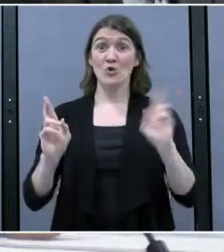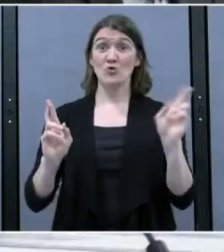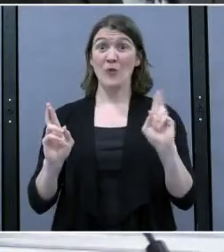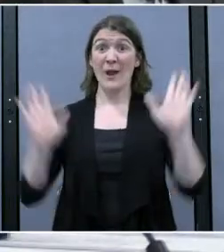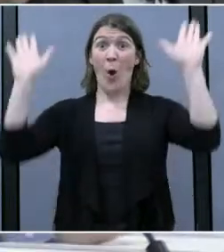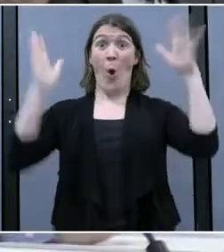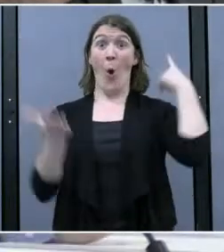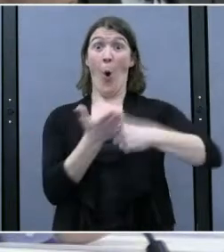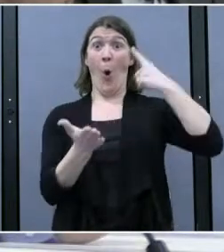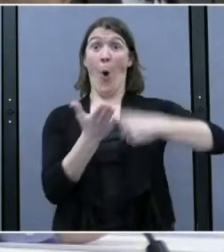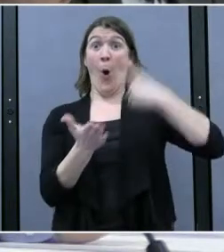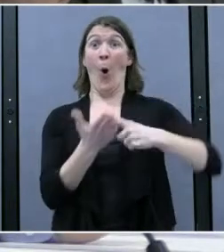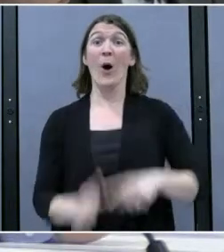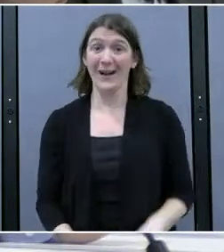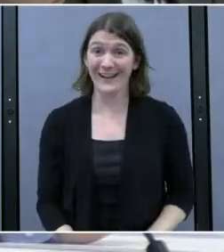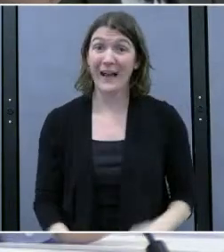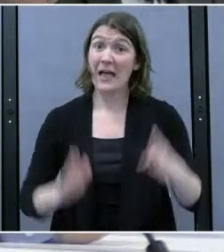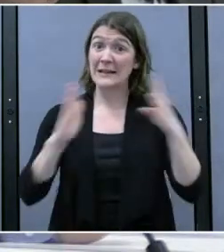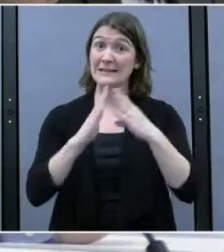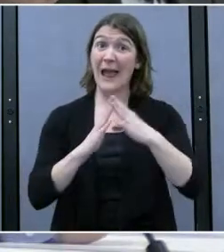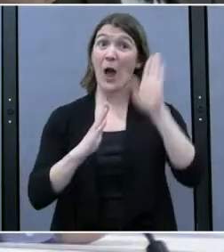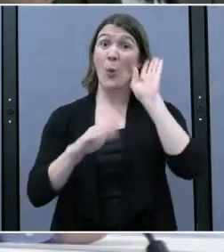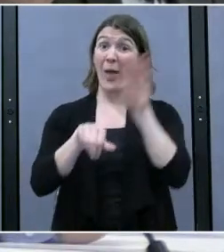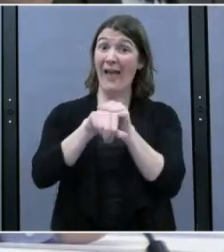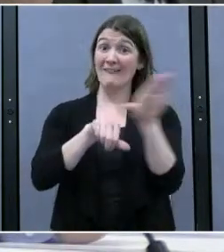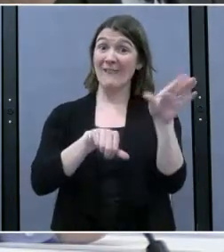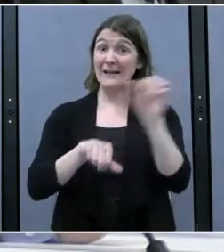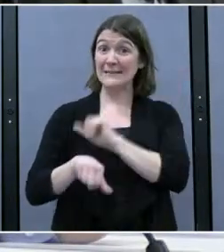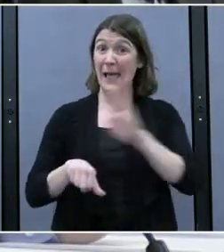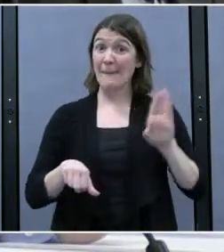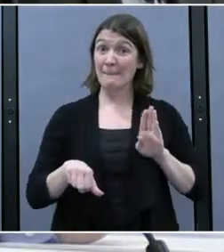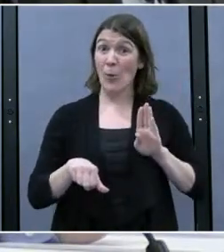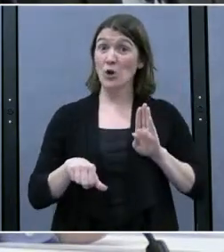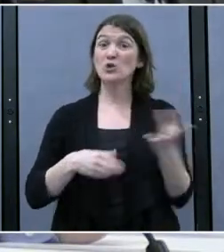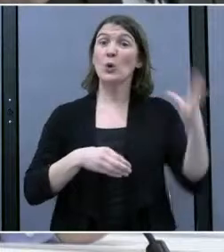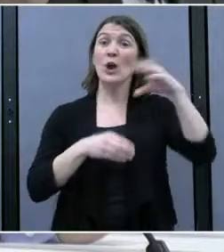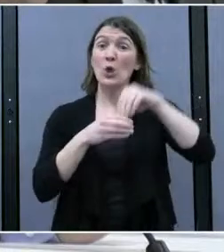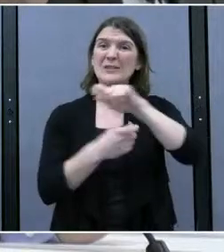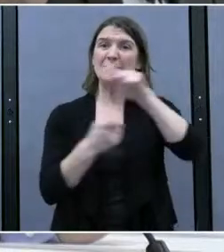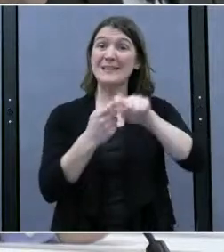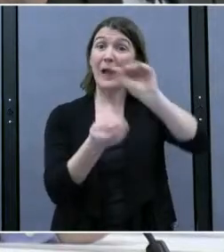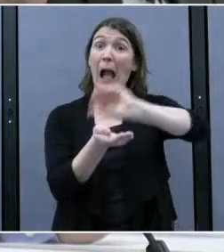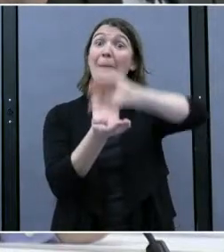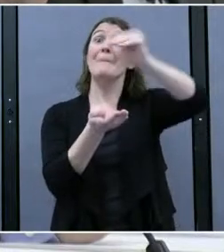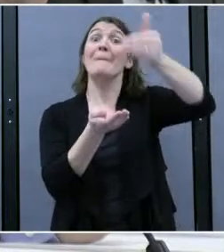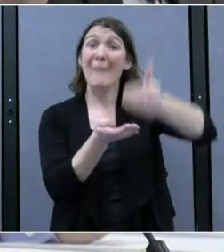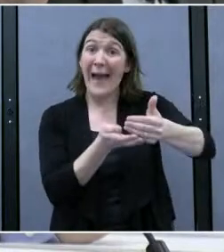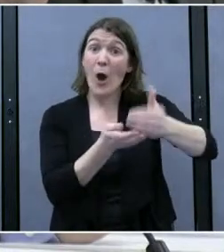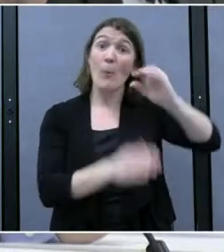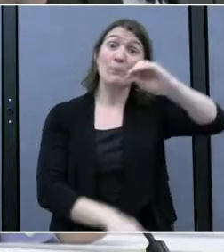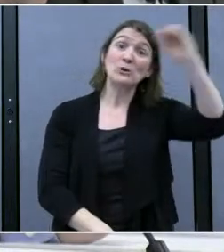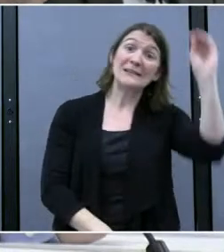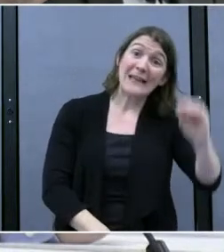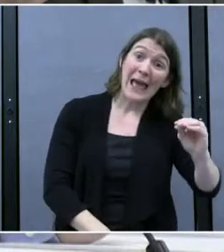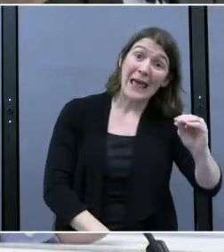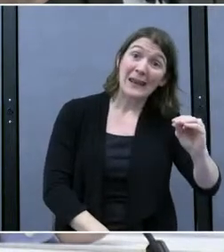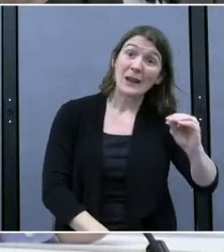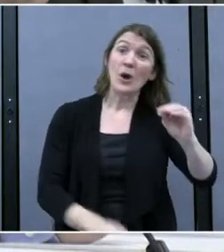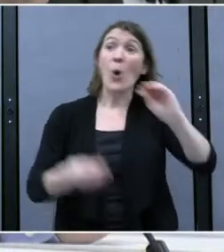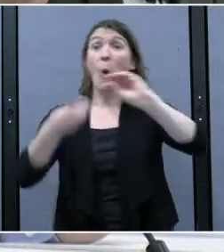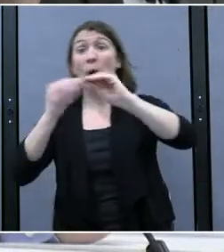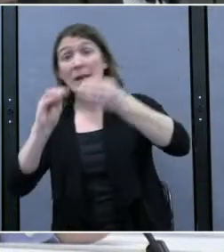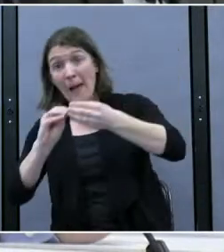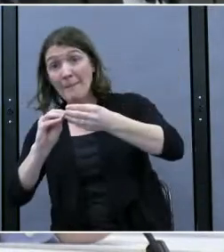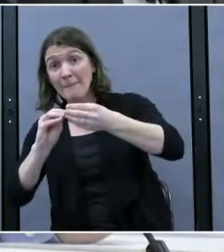lots of conversation. To see if the town will advise the select board to include a specific amount of the FY20s. Is that